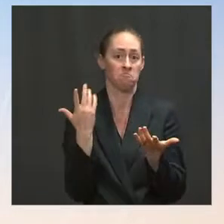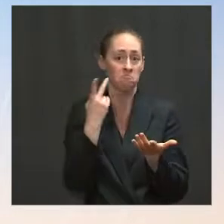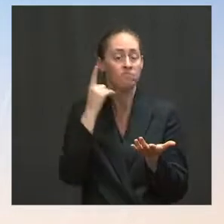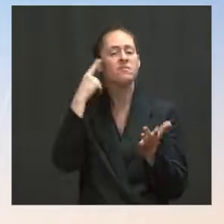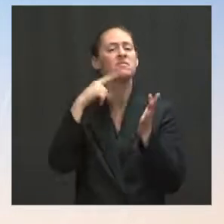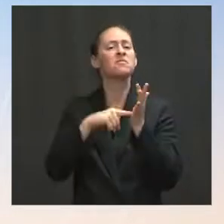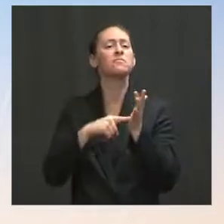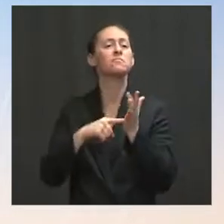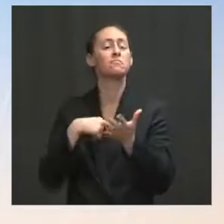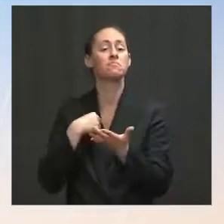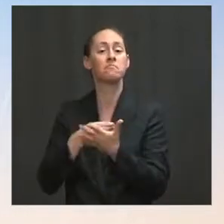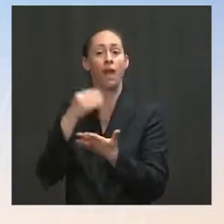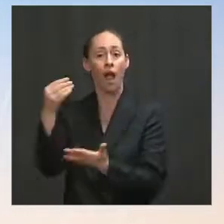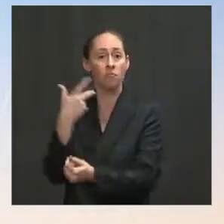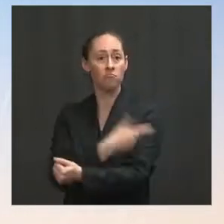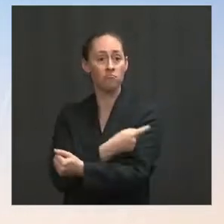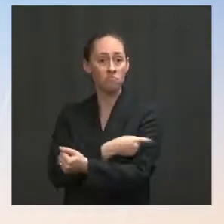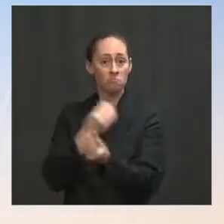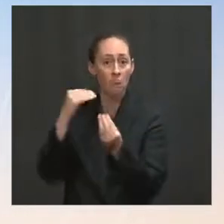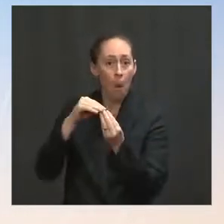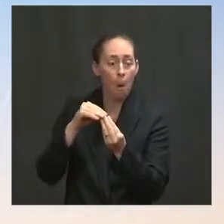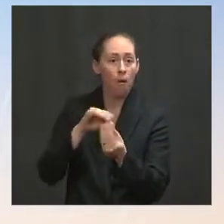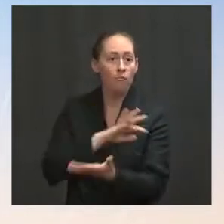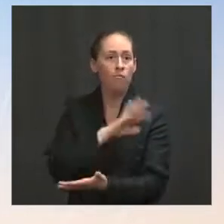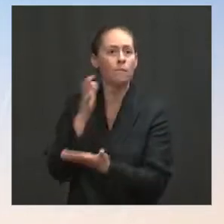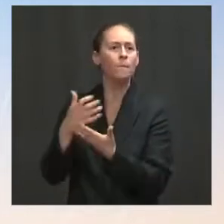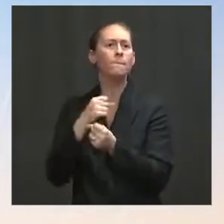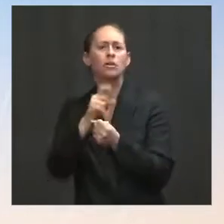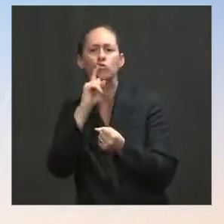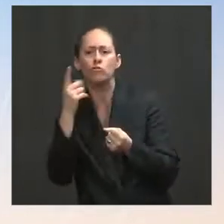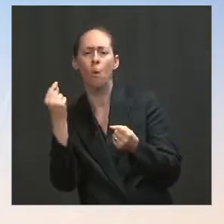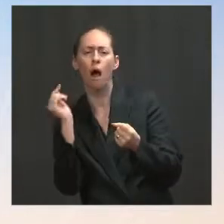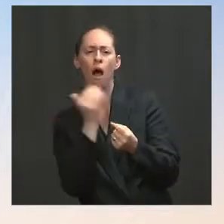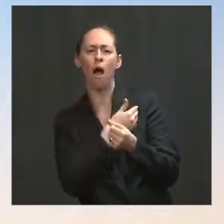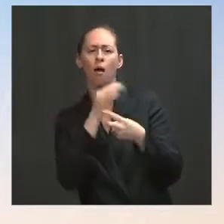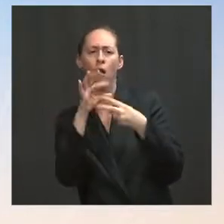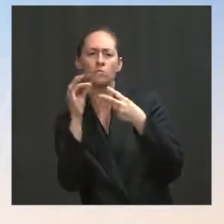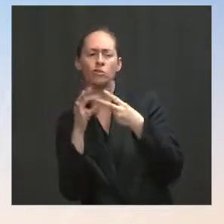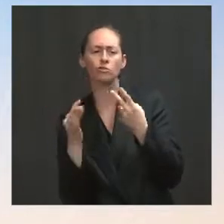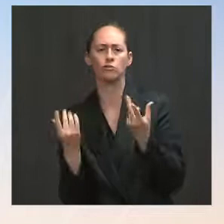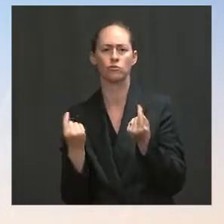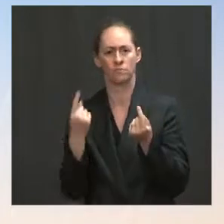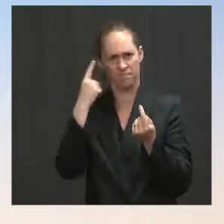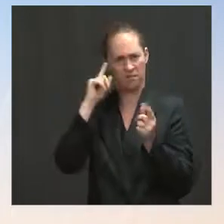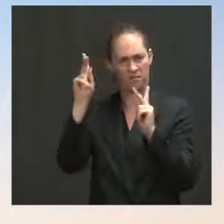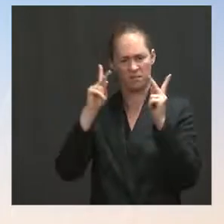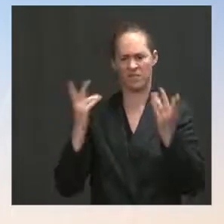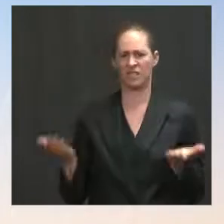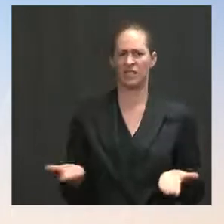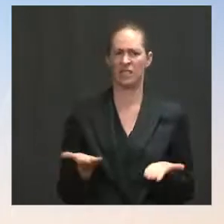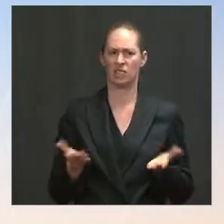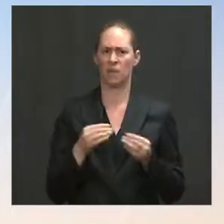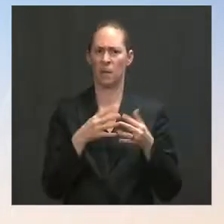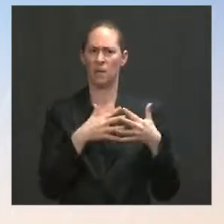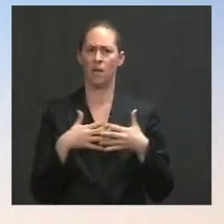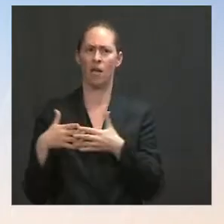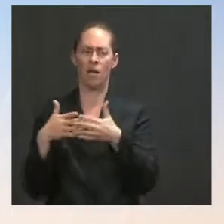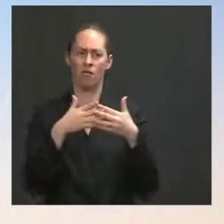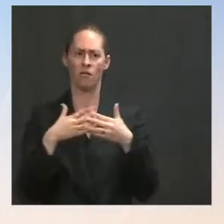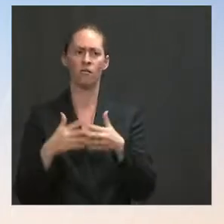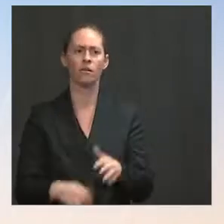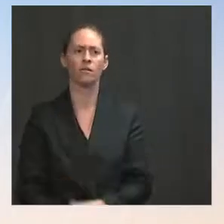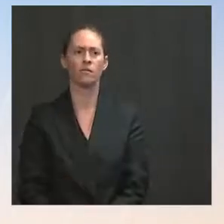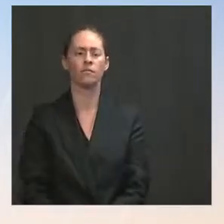to ensure we have maximum optionality for the American public. But any assessment would be made by the CDC